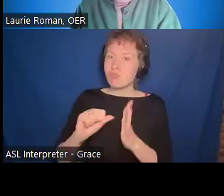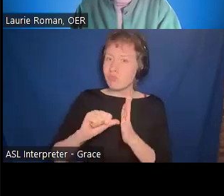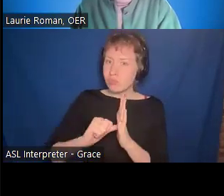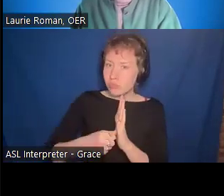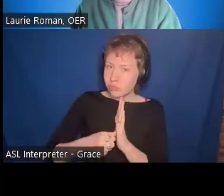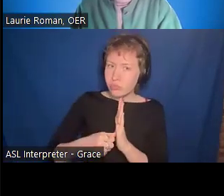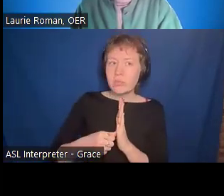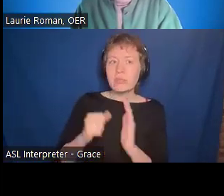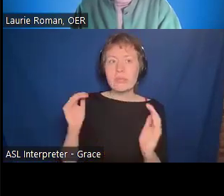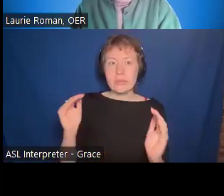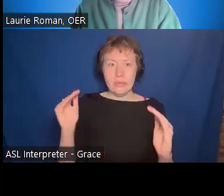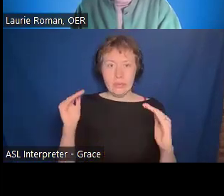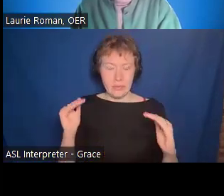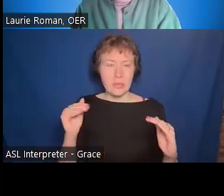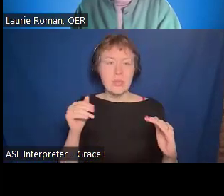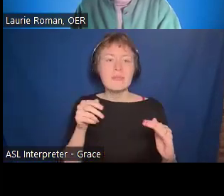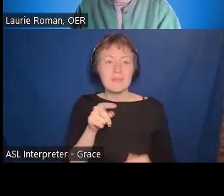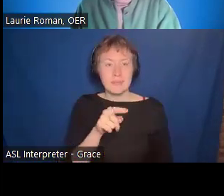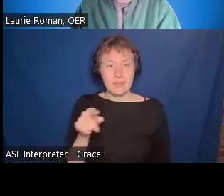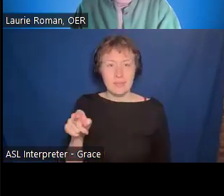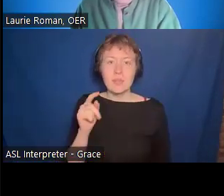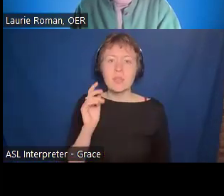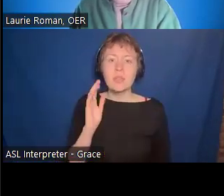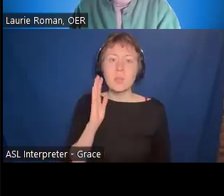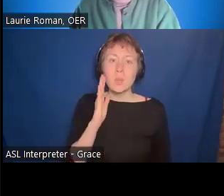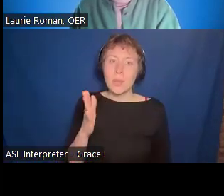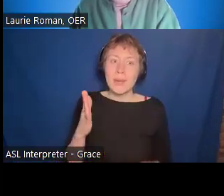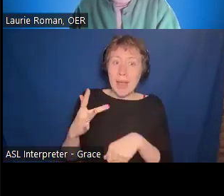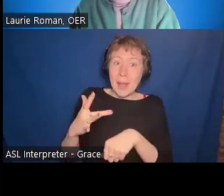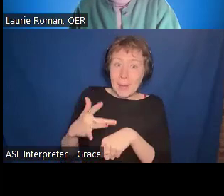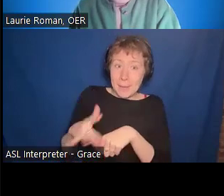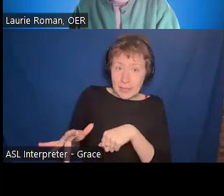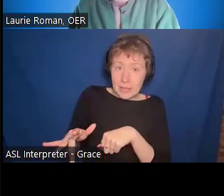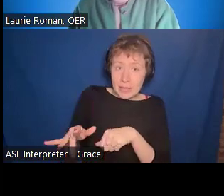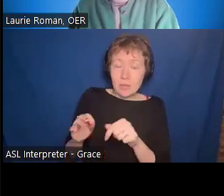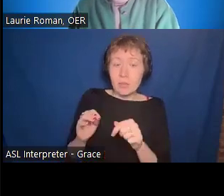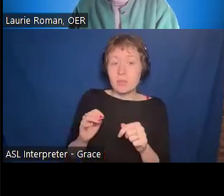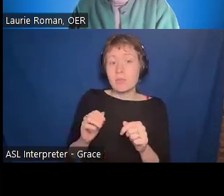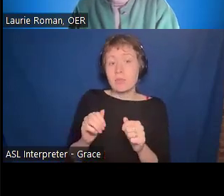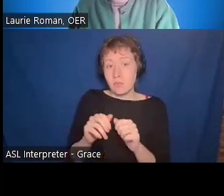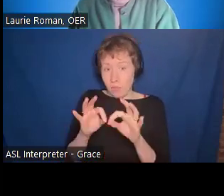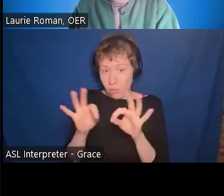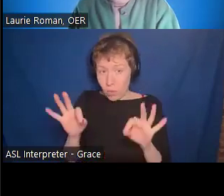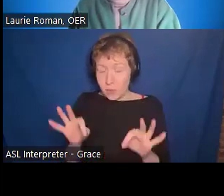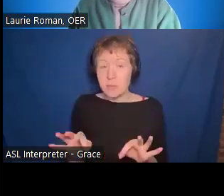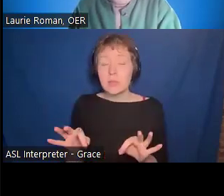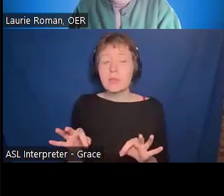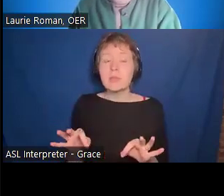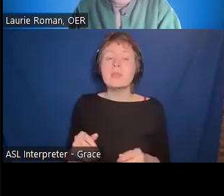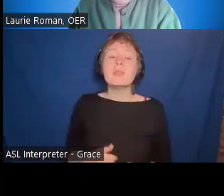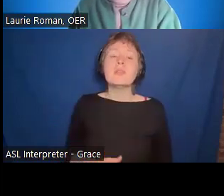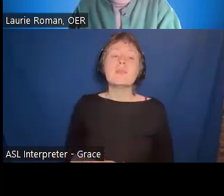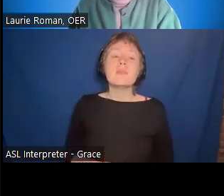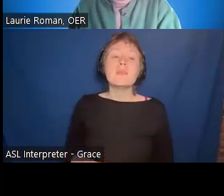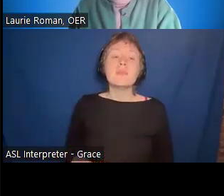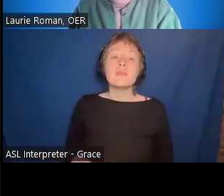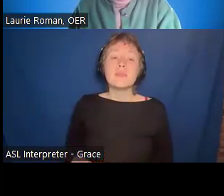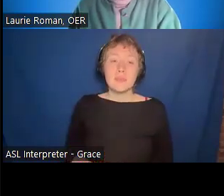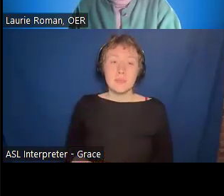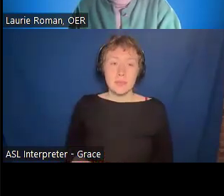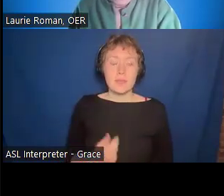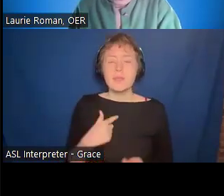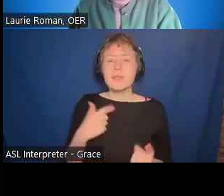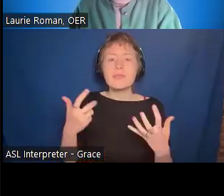second bullet, is that these are going to be effectively empty for the forms. And I've already talked about